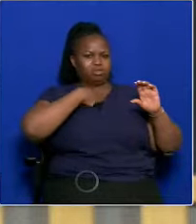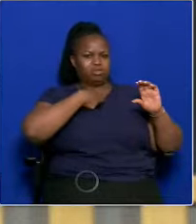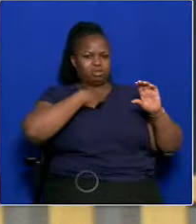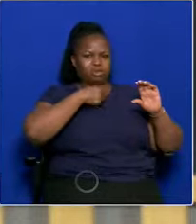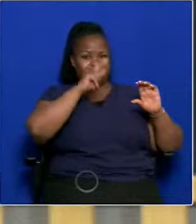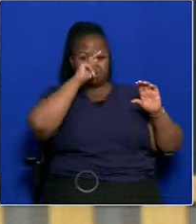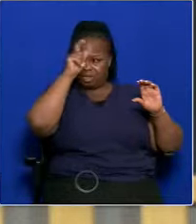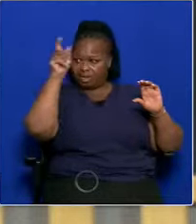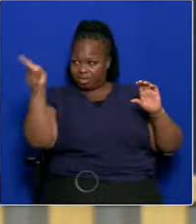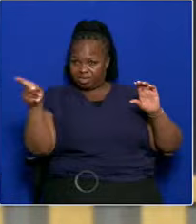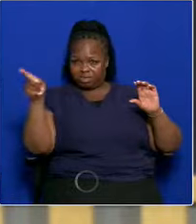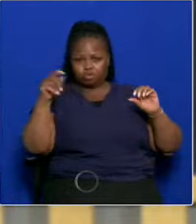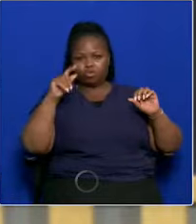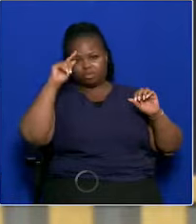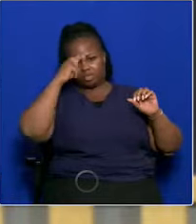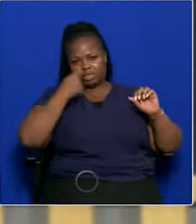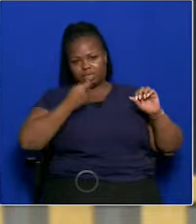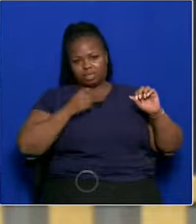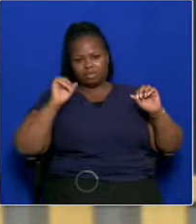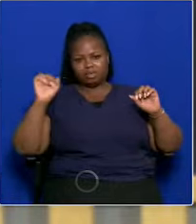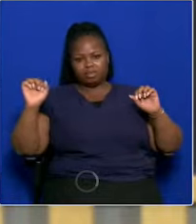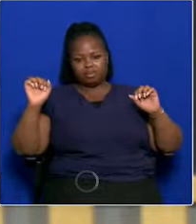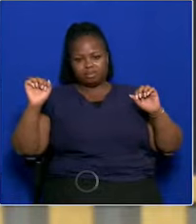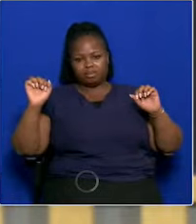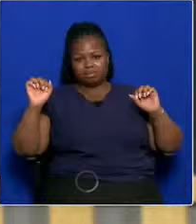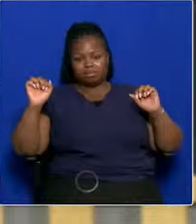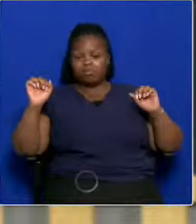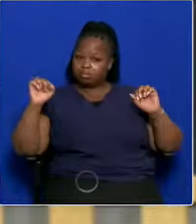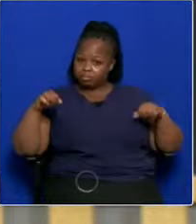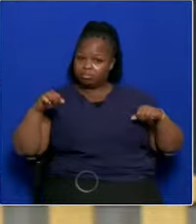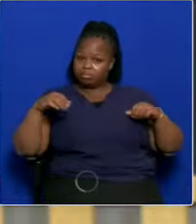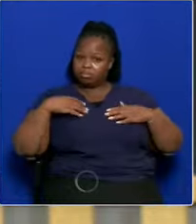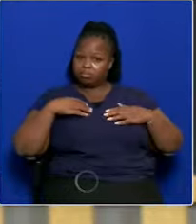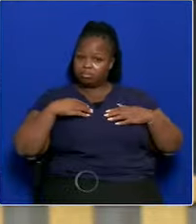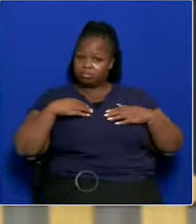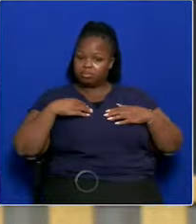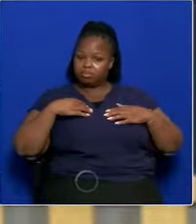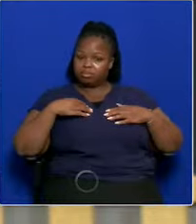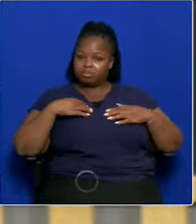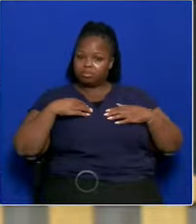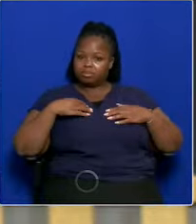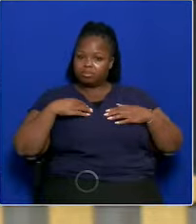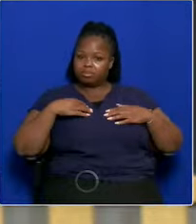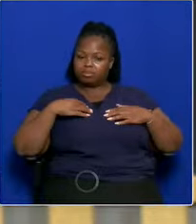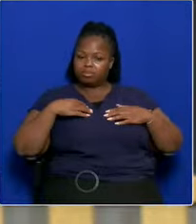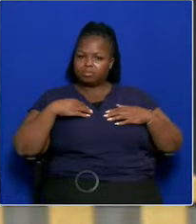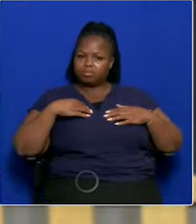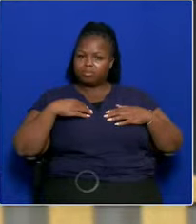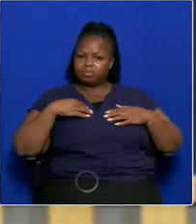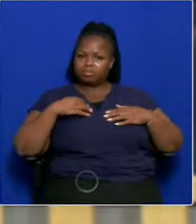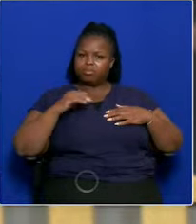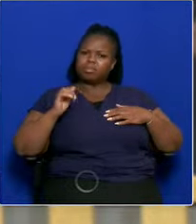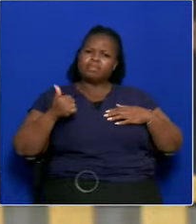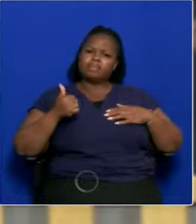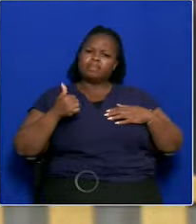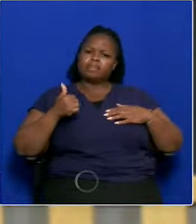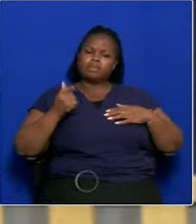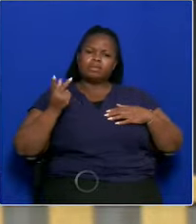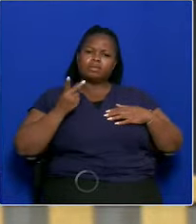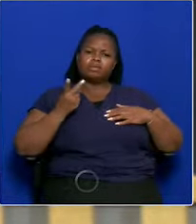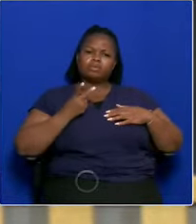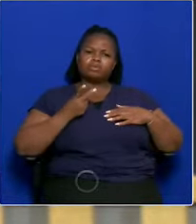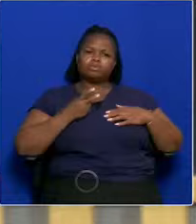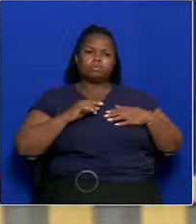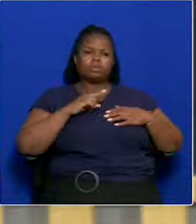to your son. So, on the face of it, in response to you saying I could have asked for it